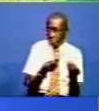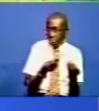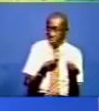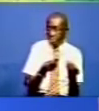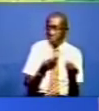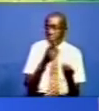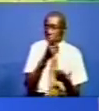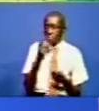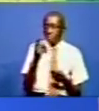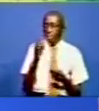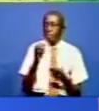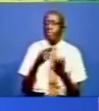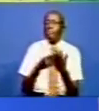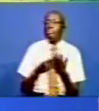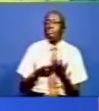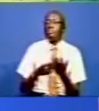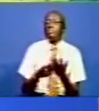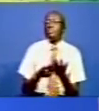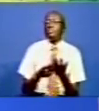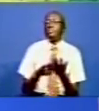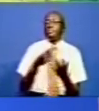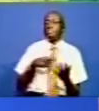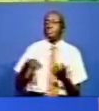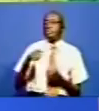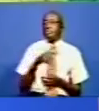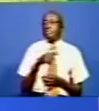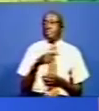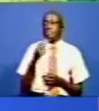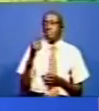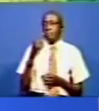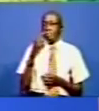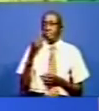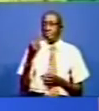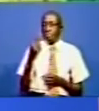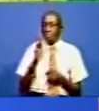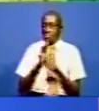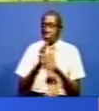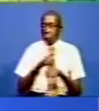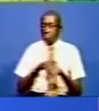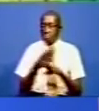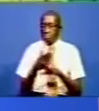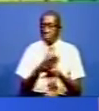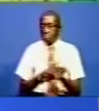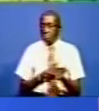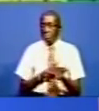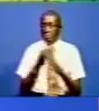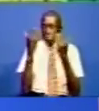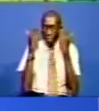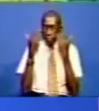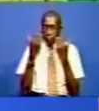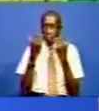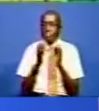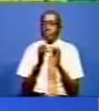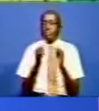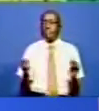There should be no debate amongst us, and I think I have stated it severally, that the judiciary is